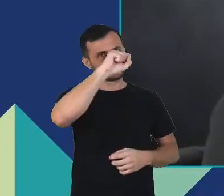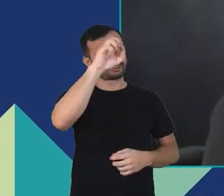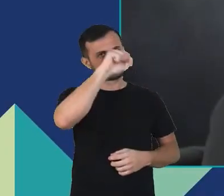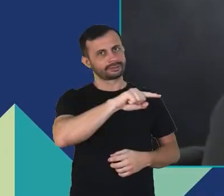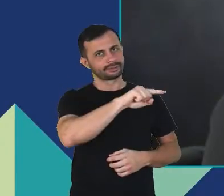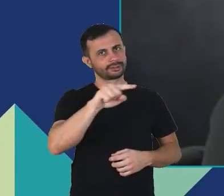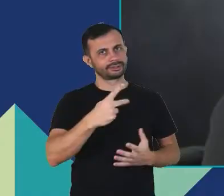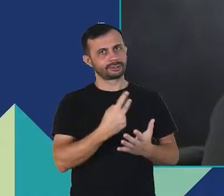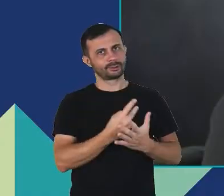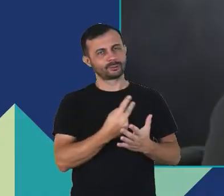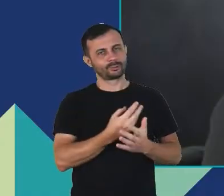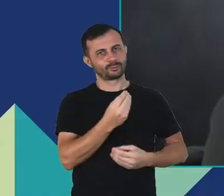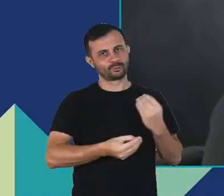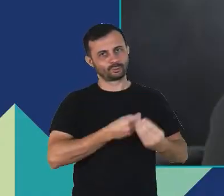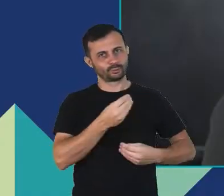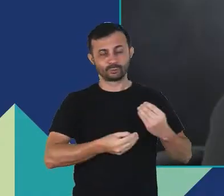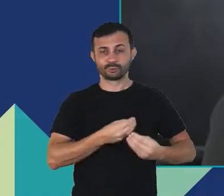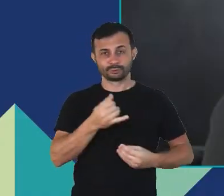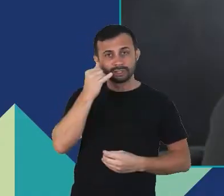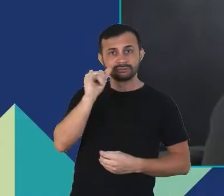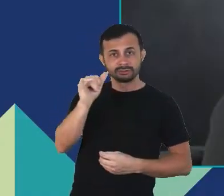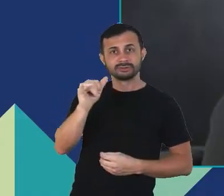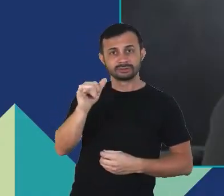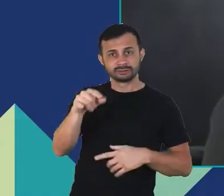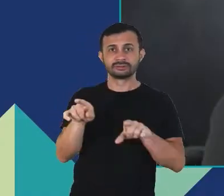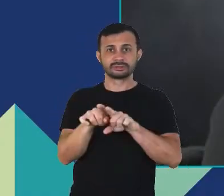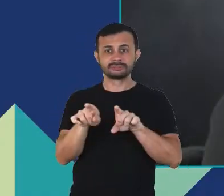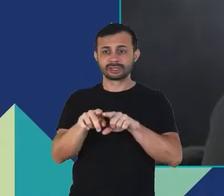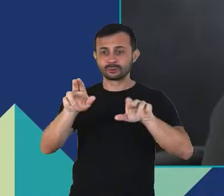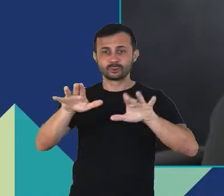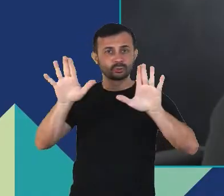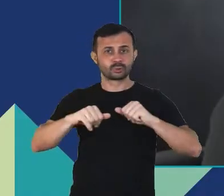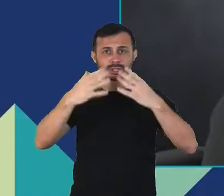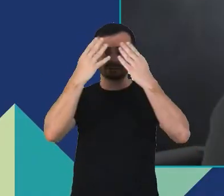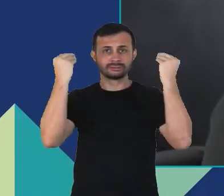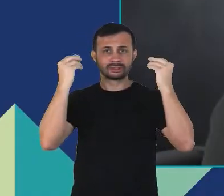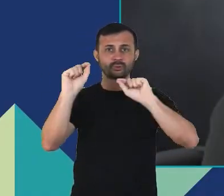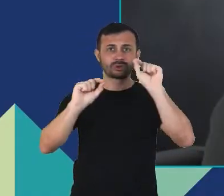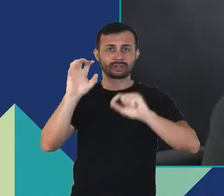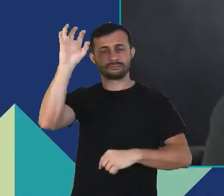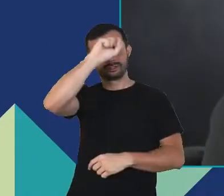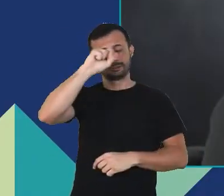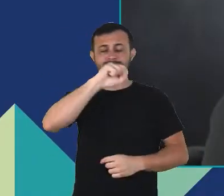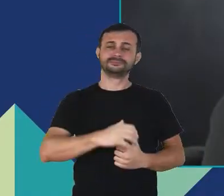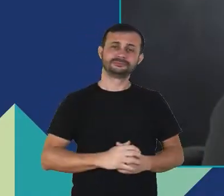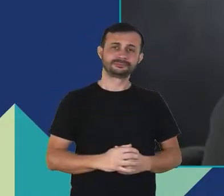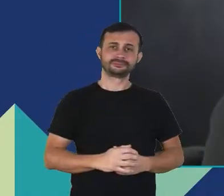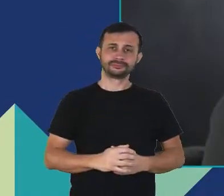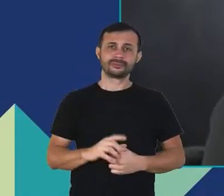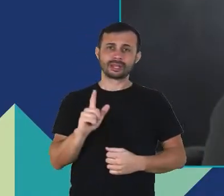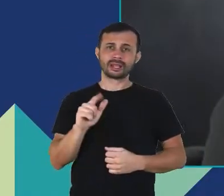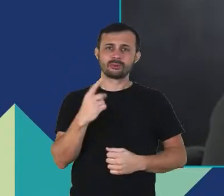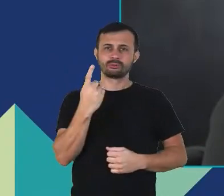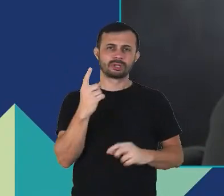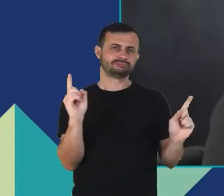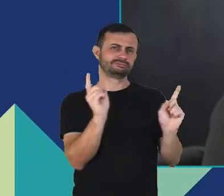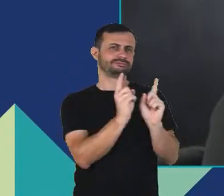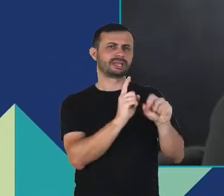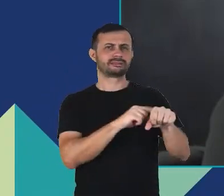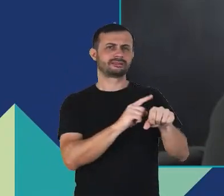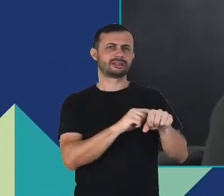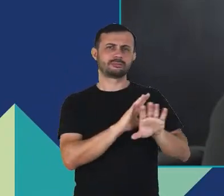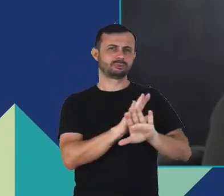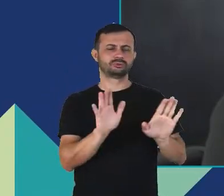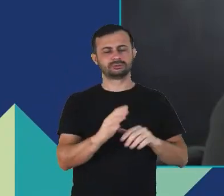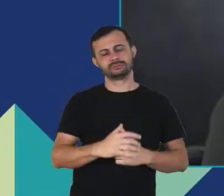implement those lessons. So it's just a matter of time constraints. I can only spend 40 minutes in